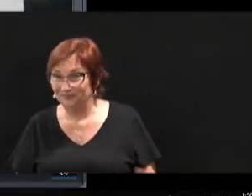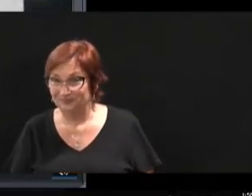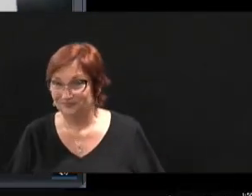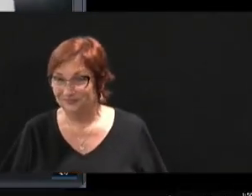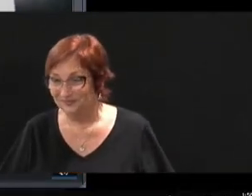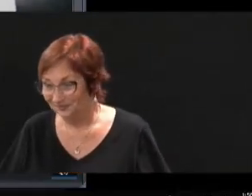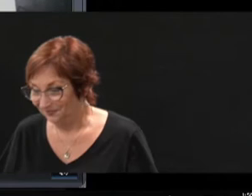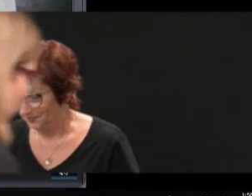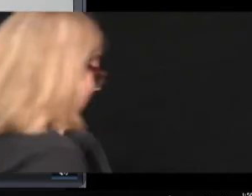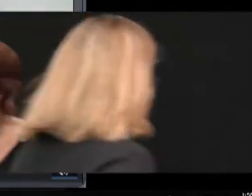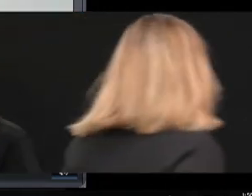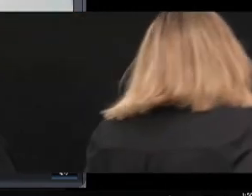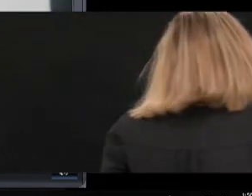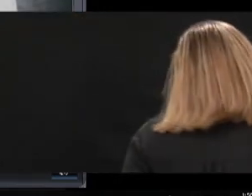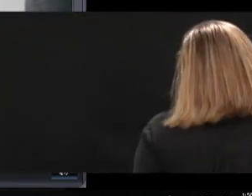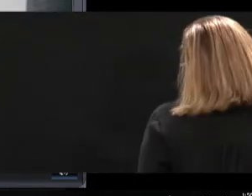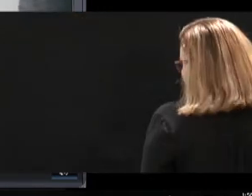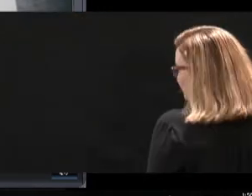Rule? Can you say it?